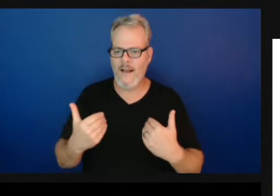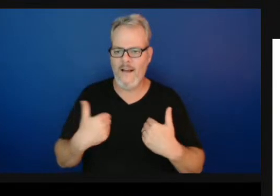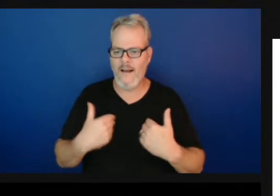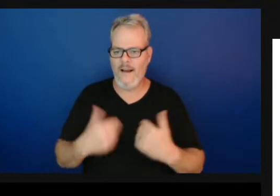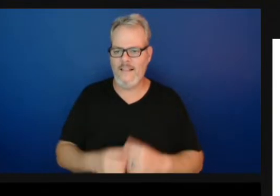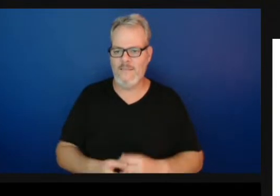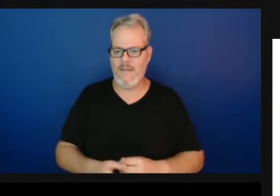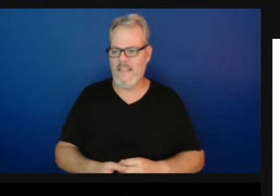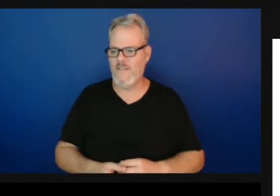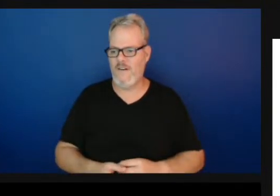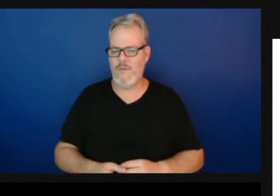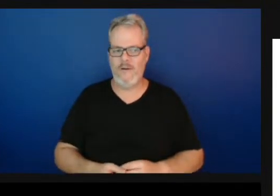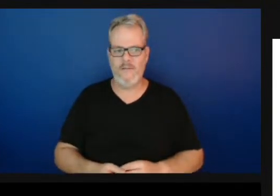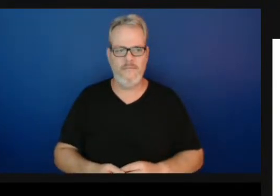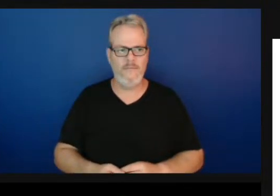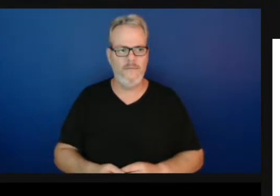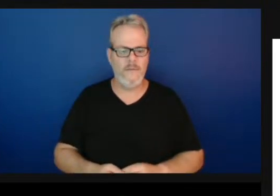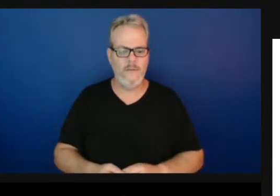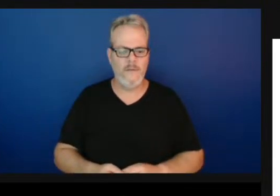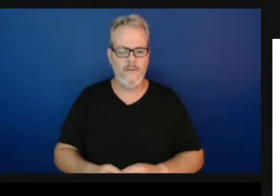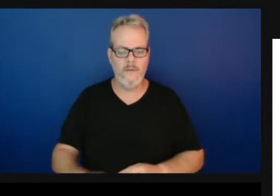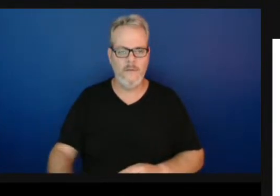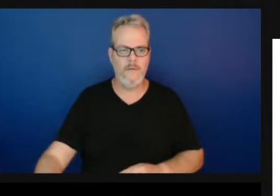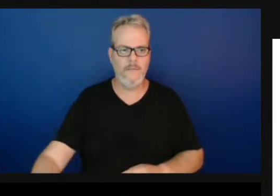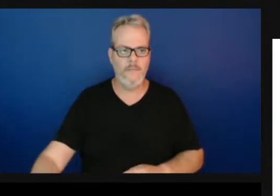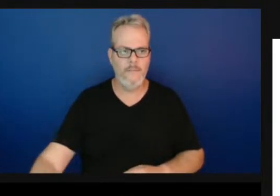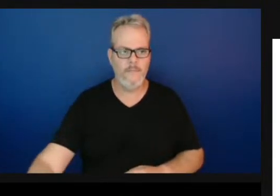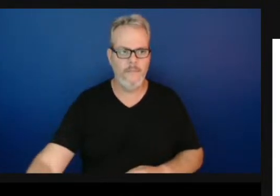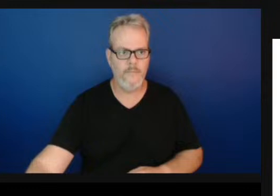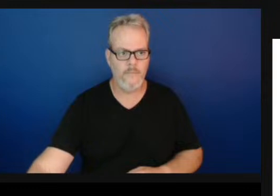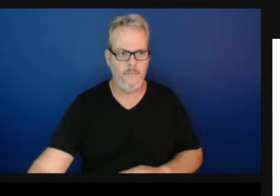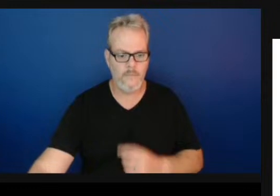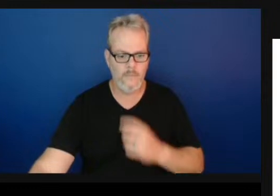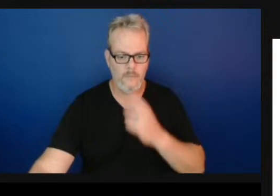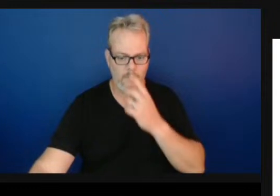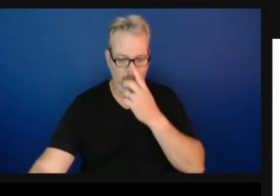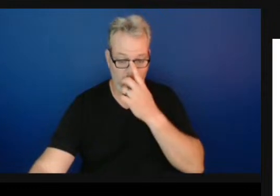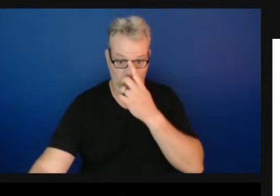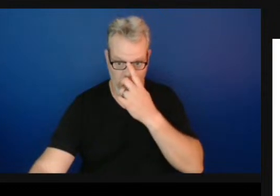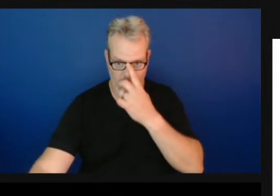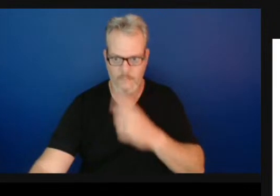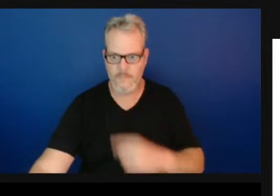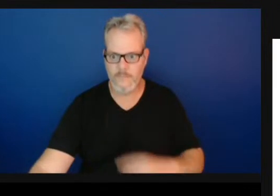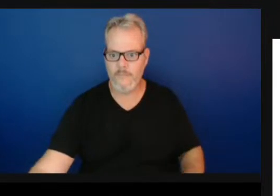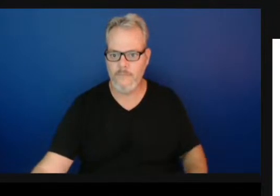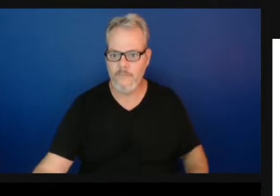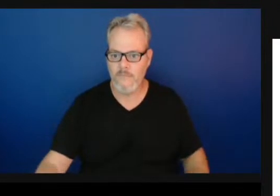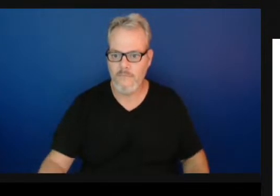these a little bit to help us examine these in a little bit better pattern here. So the summit